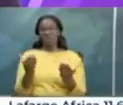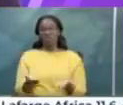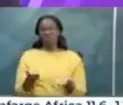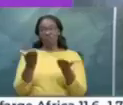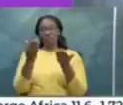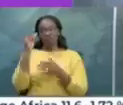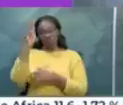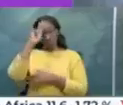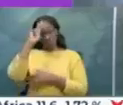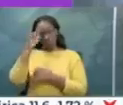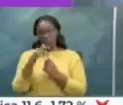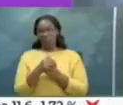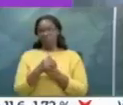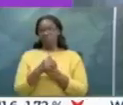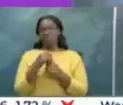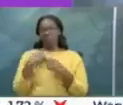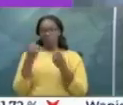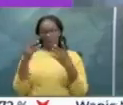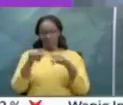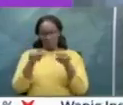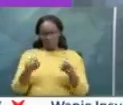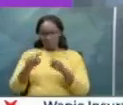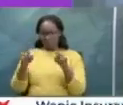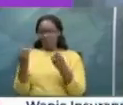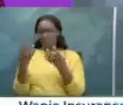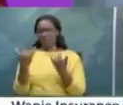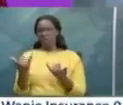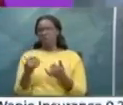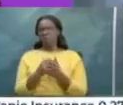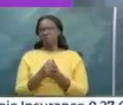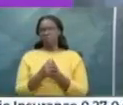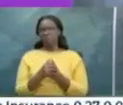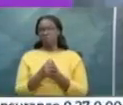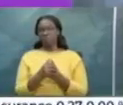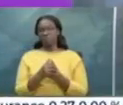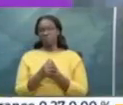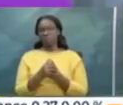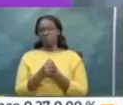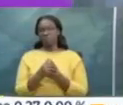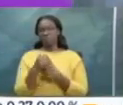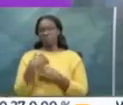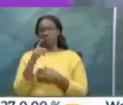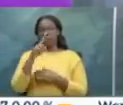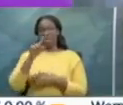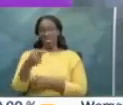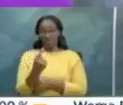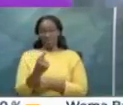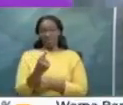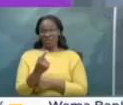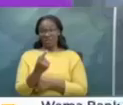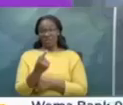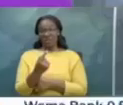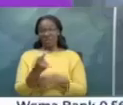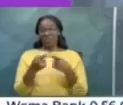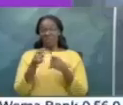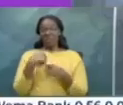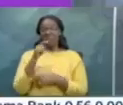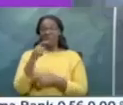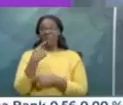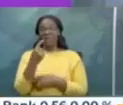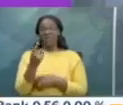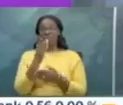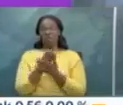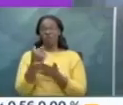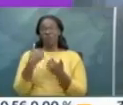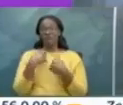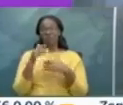their knowledge base. How many packs do you have now in stock? In stock, we have about 1,000. But I have to say, we've had